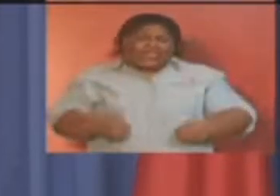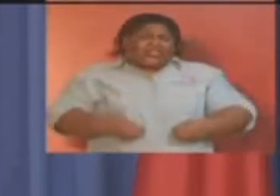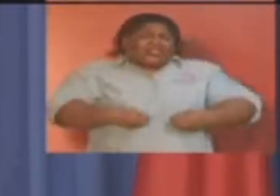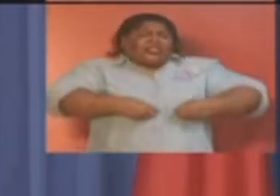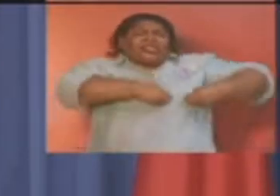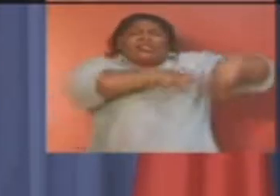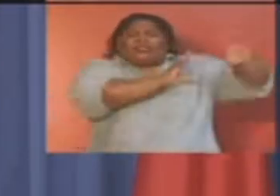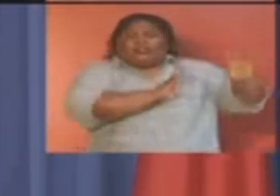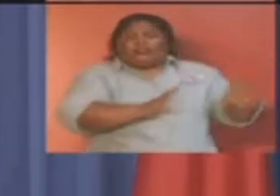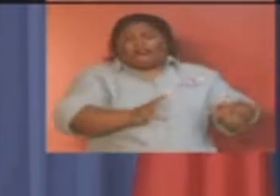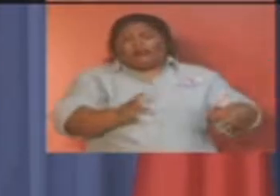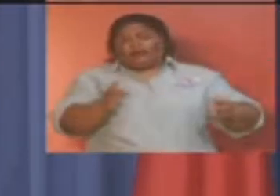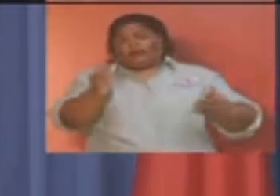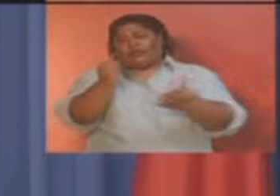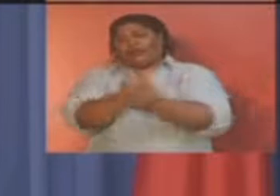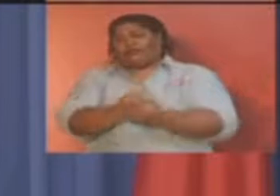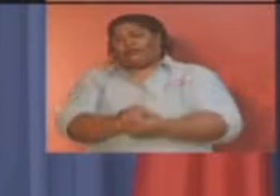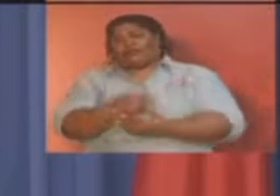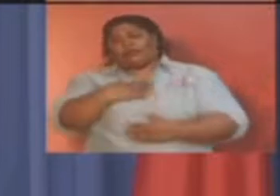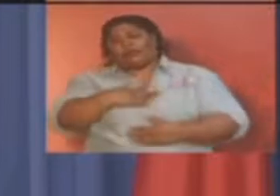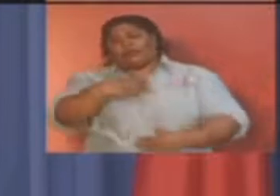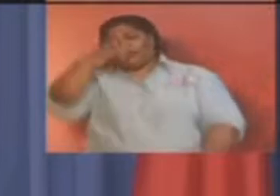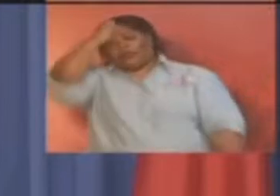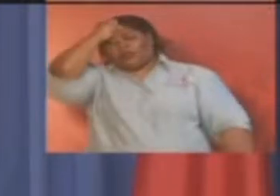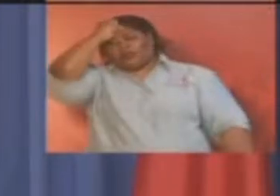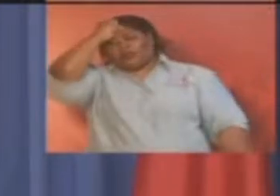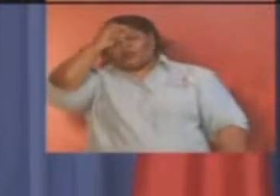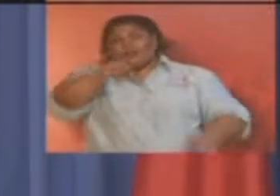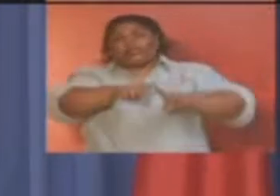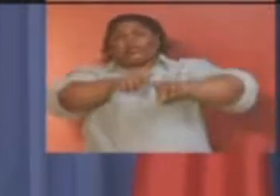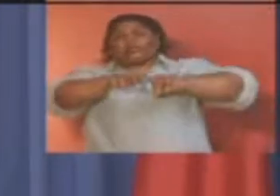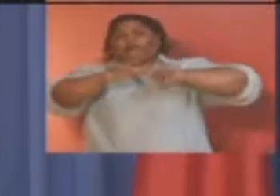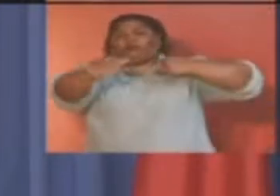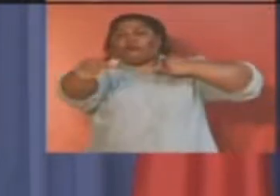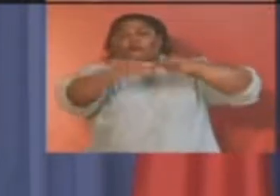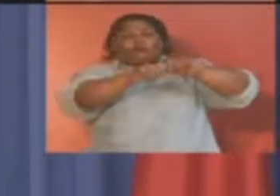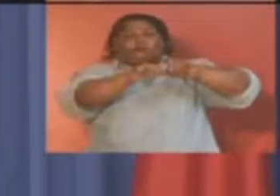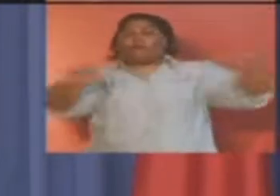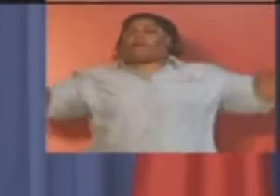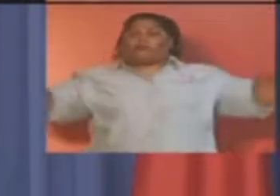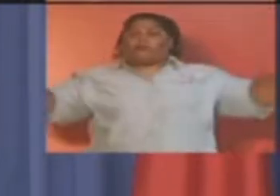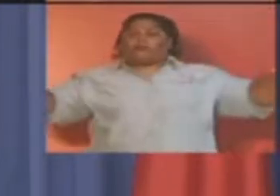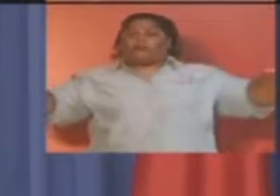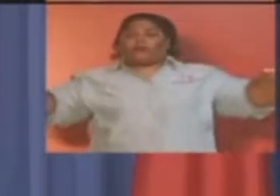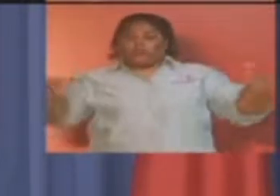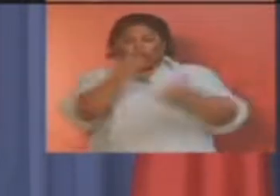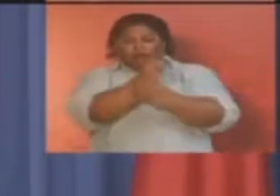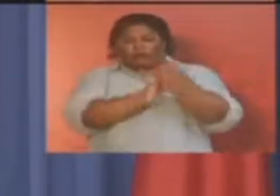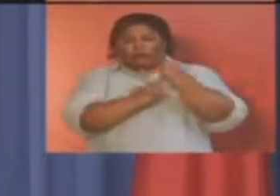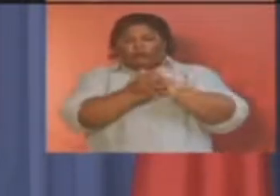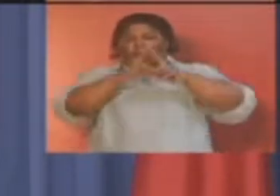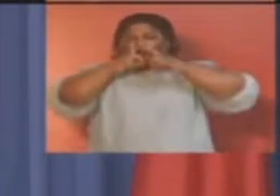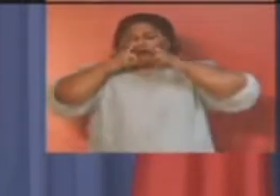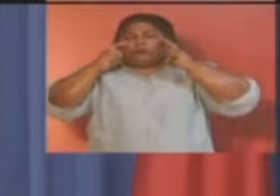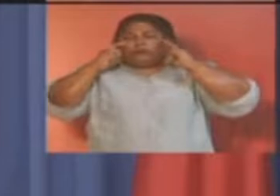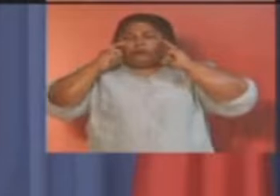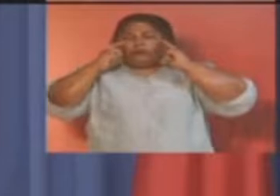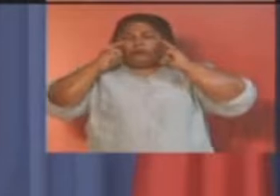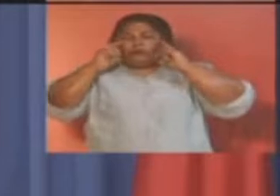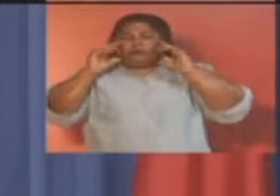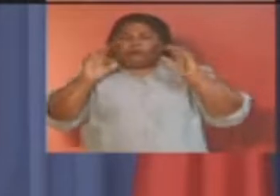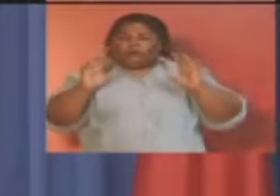remember to distance, sanitize, mask, do